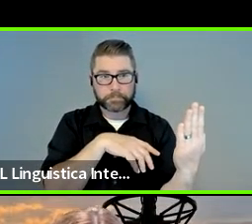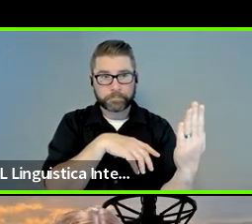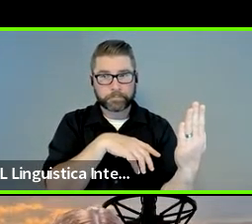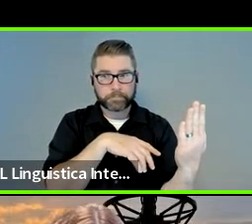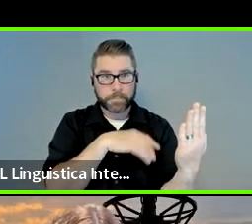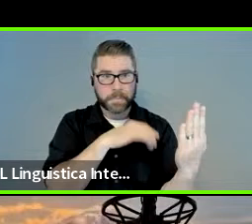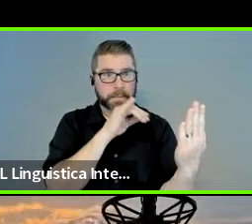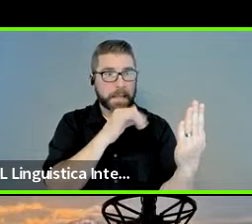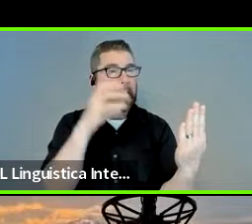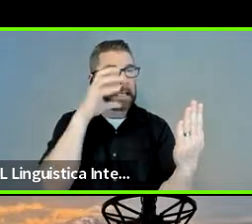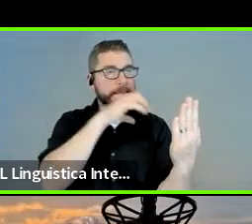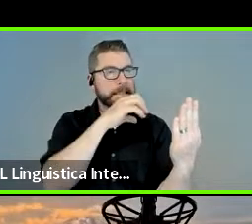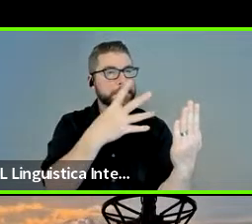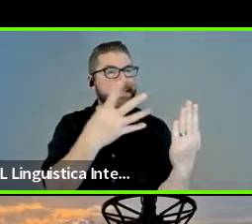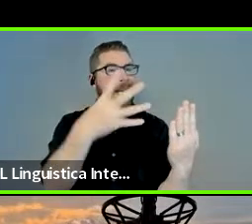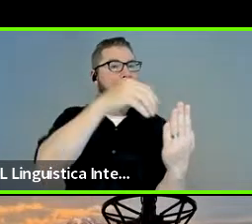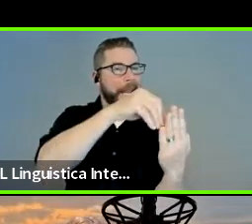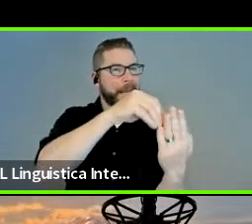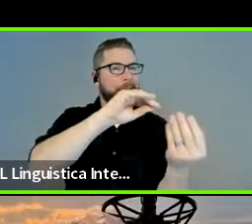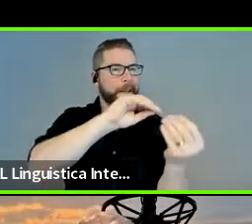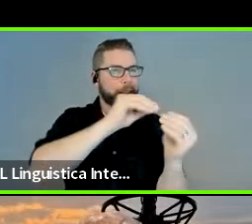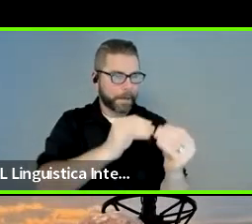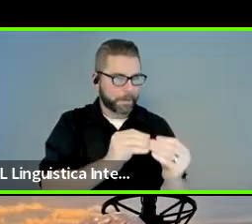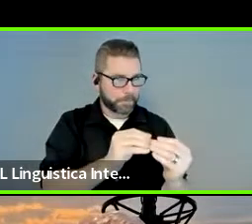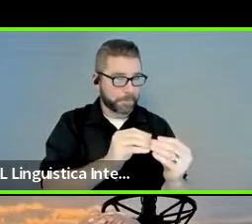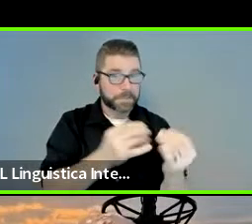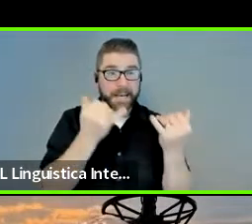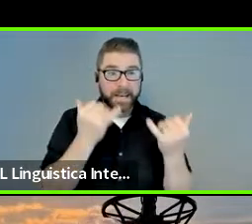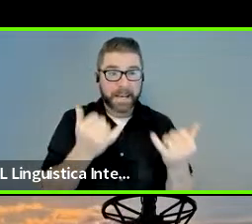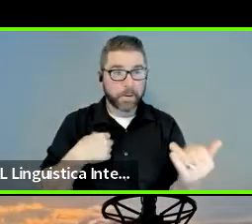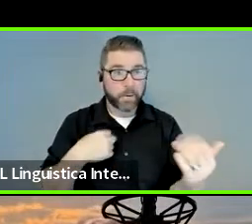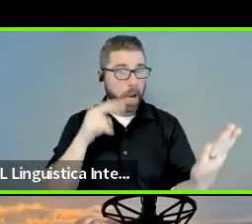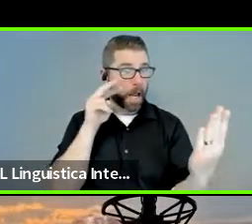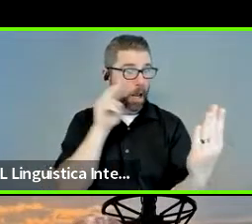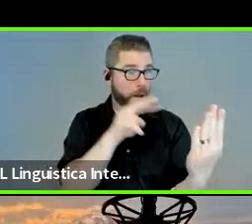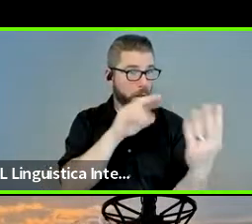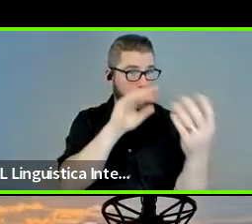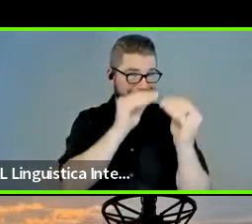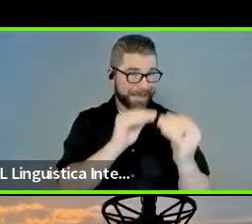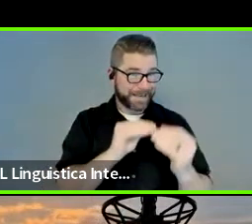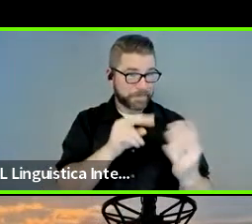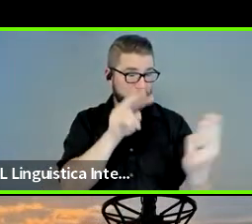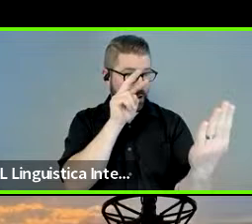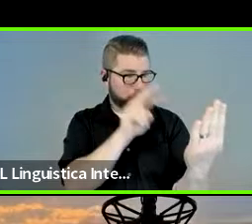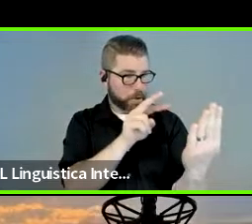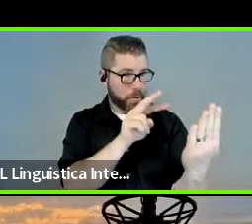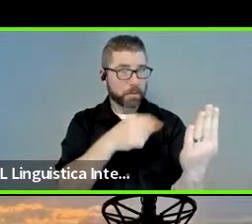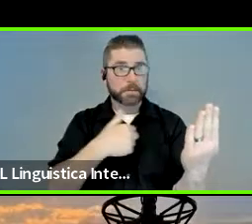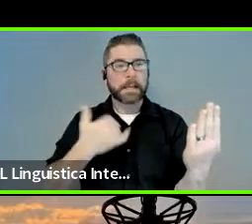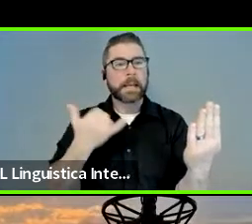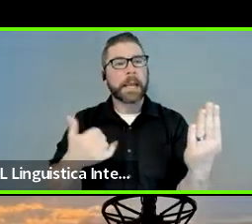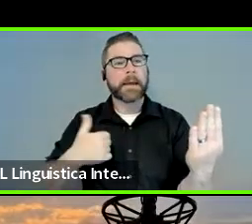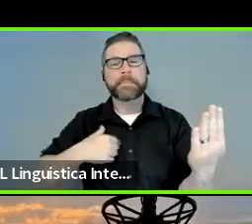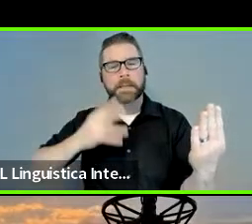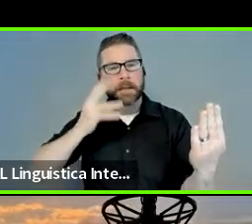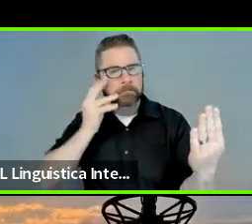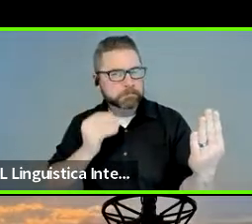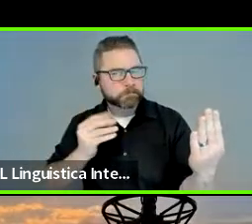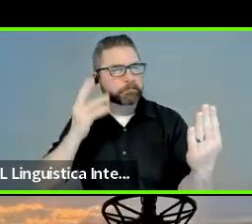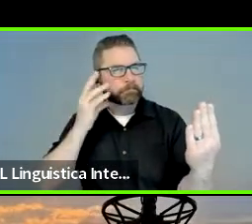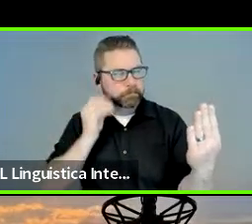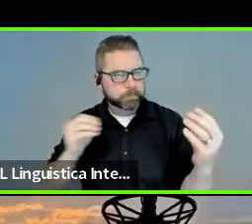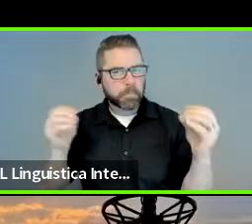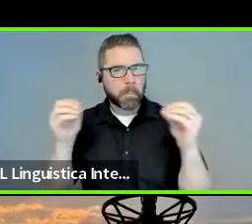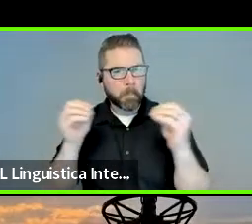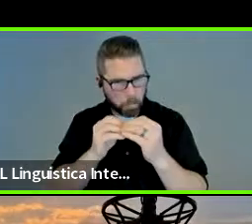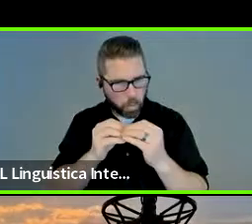at those numbers now, having done, quite a bit more work in terms of